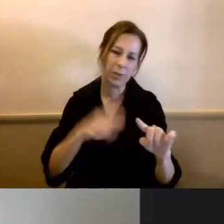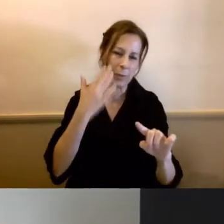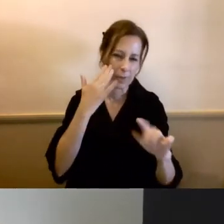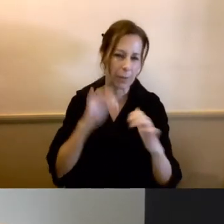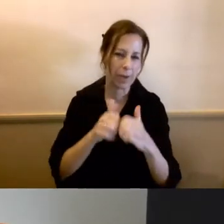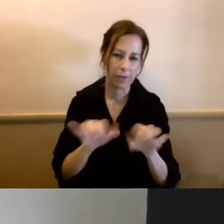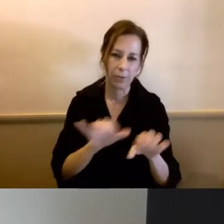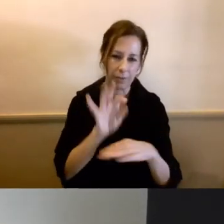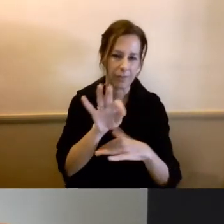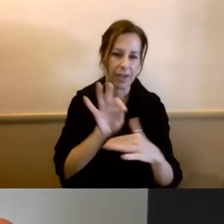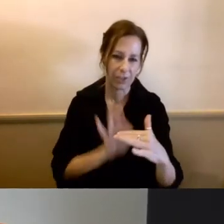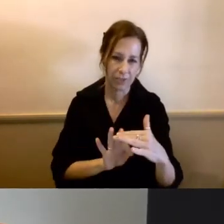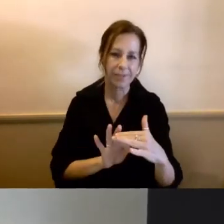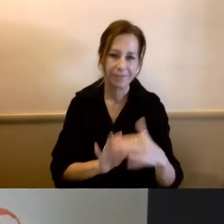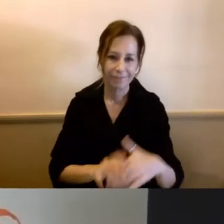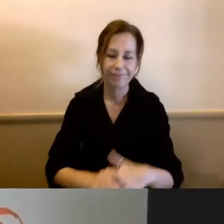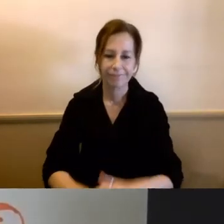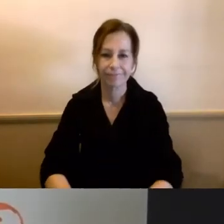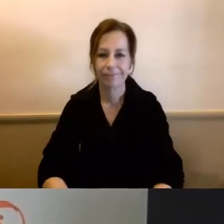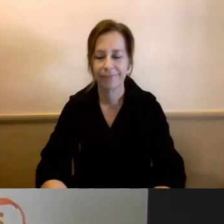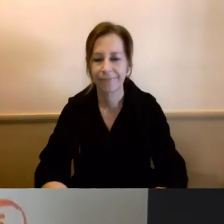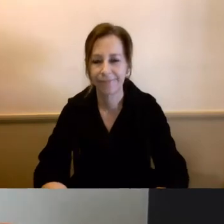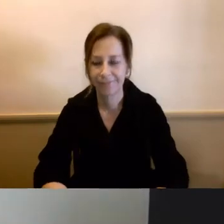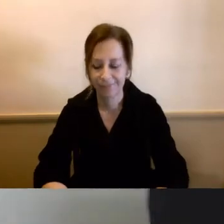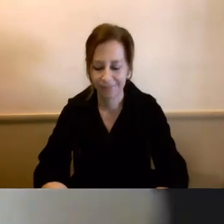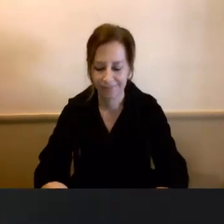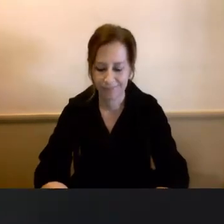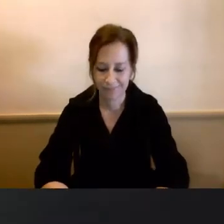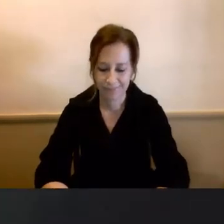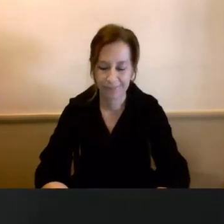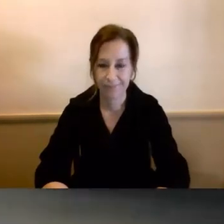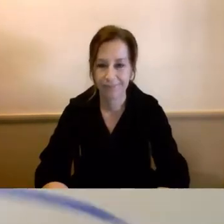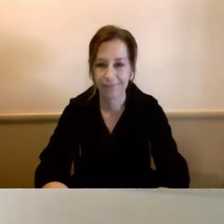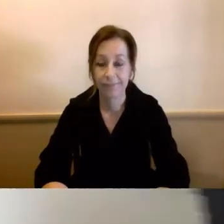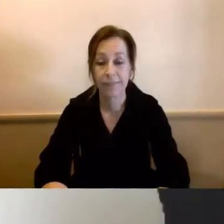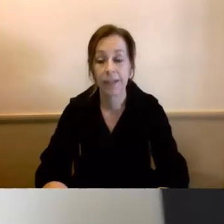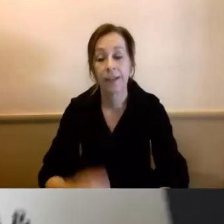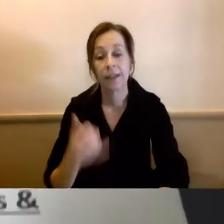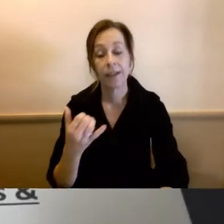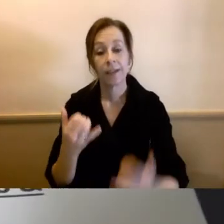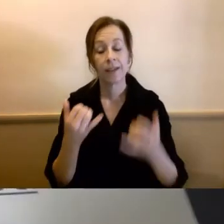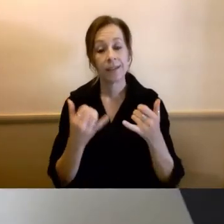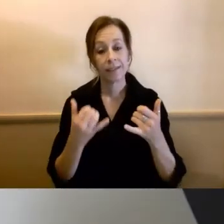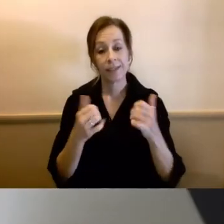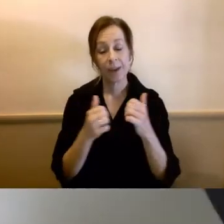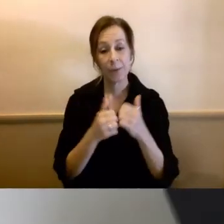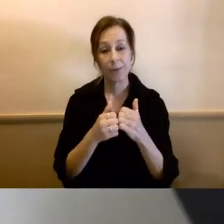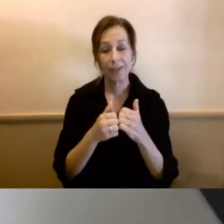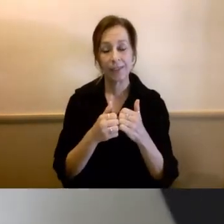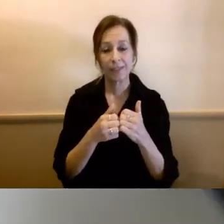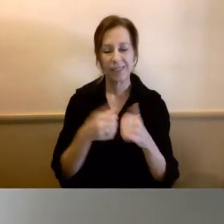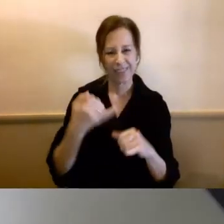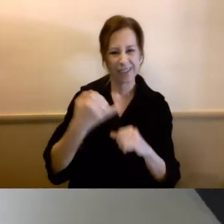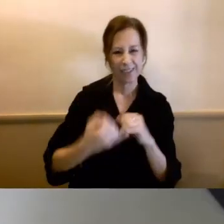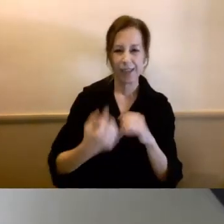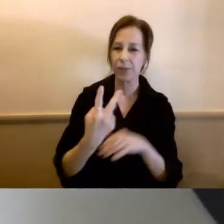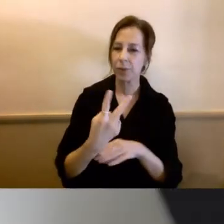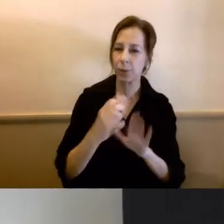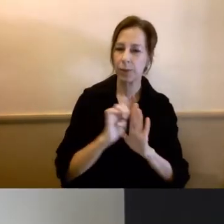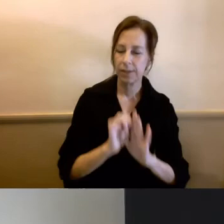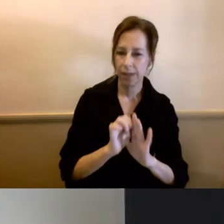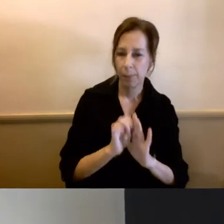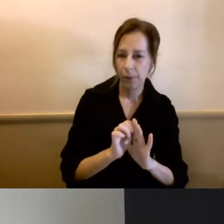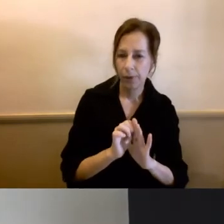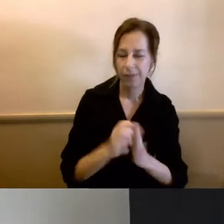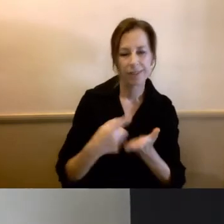know how to do fractions. So along with those last